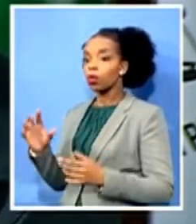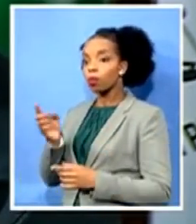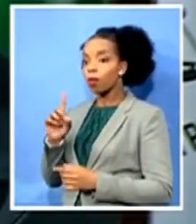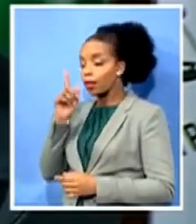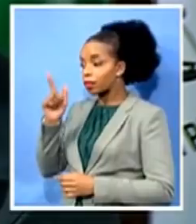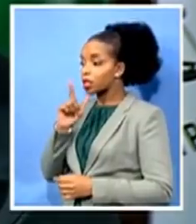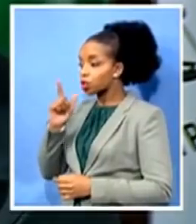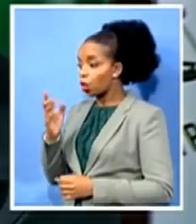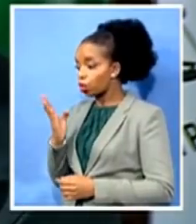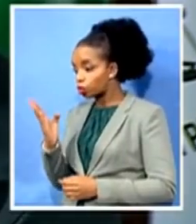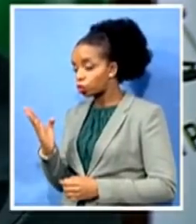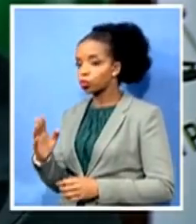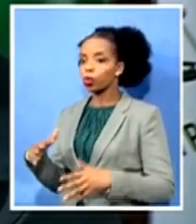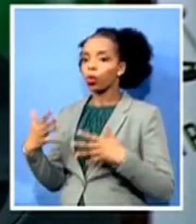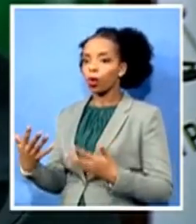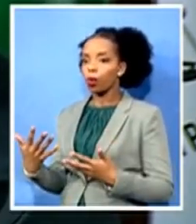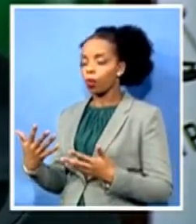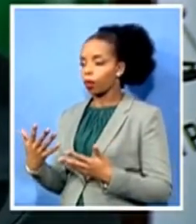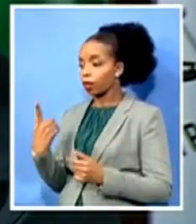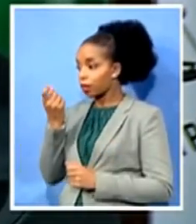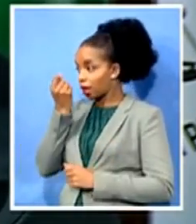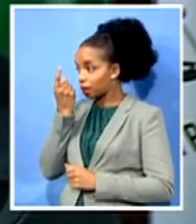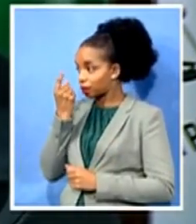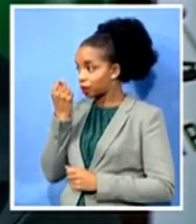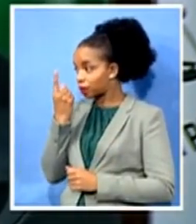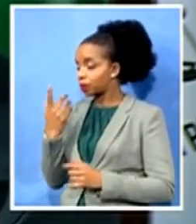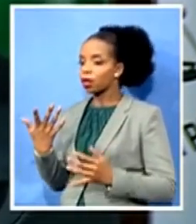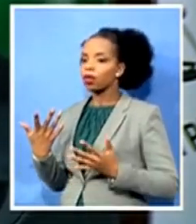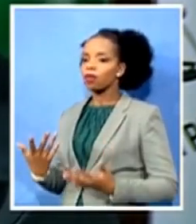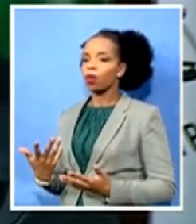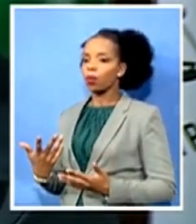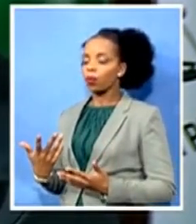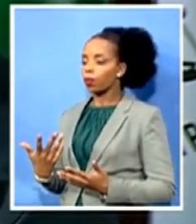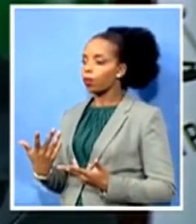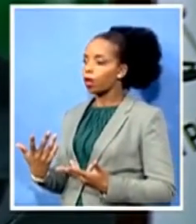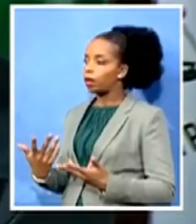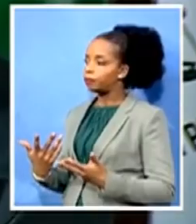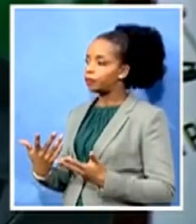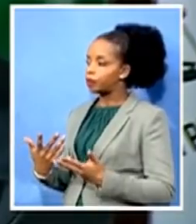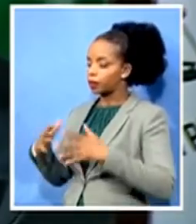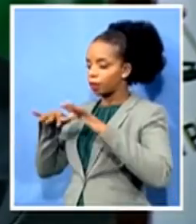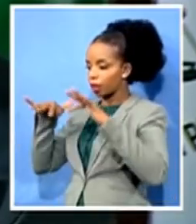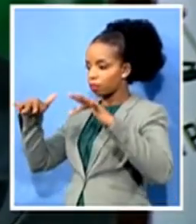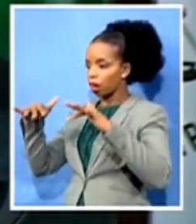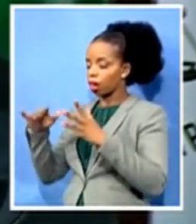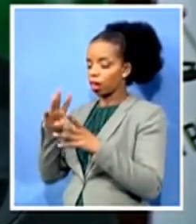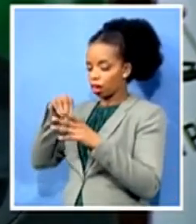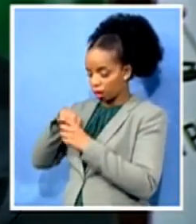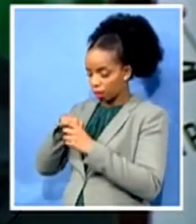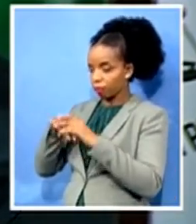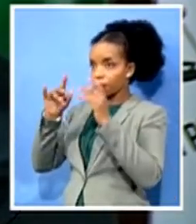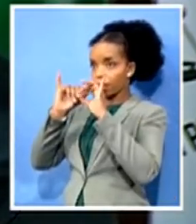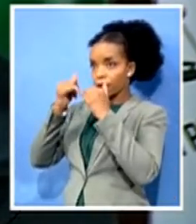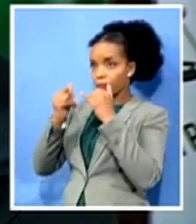the contractors who would be on the database that was contemplated